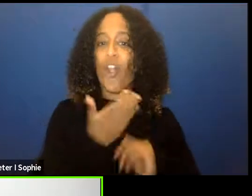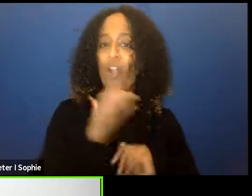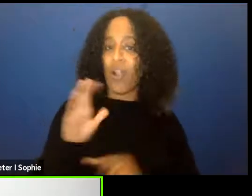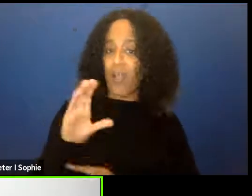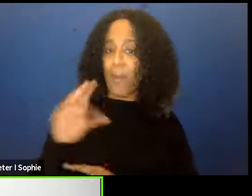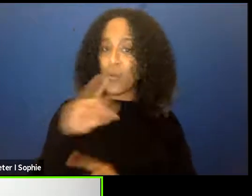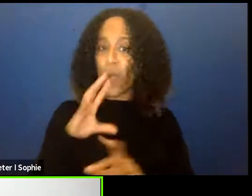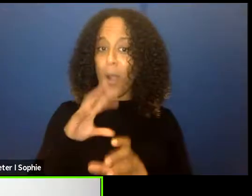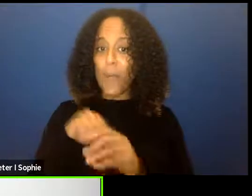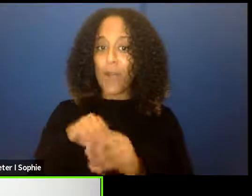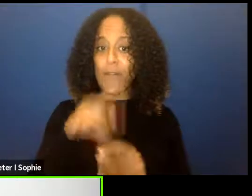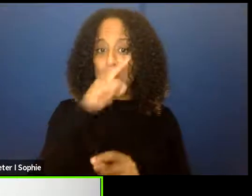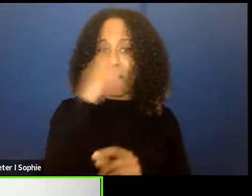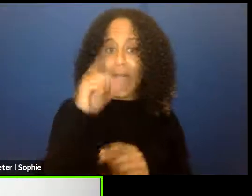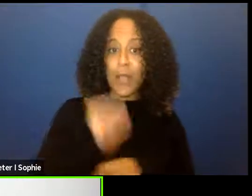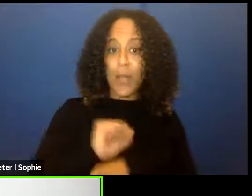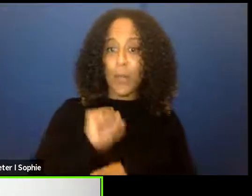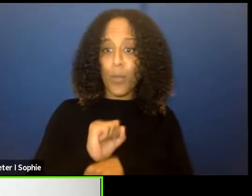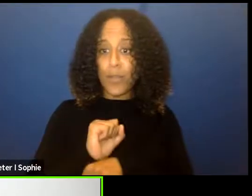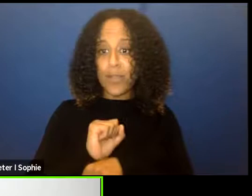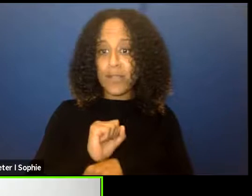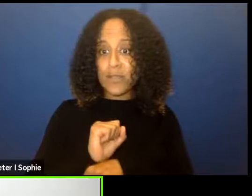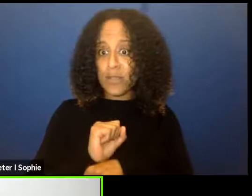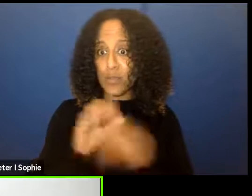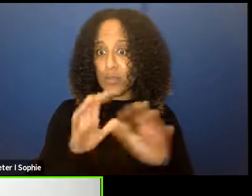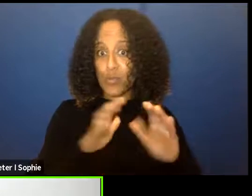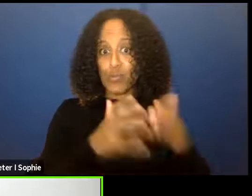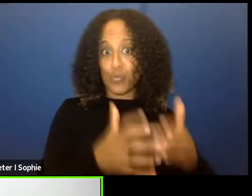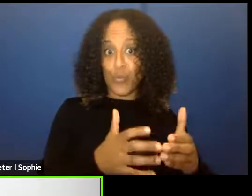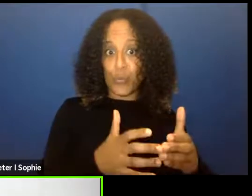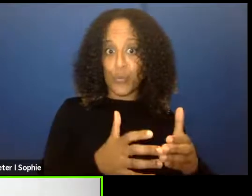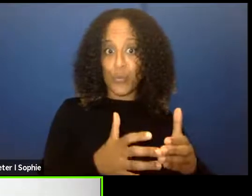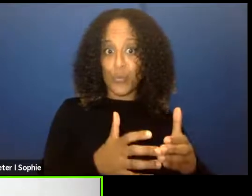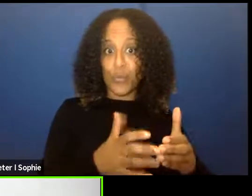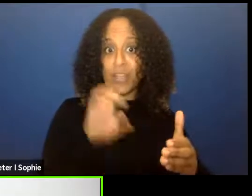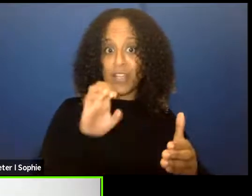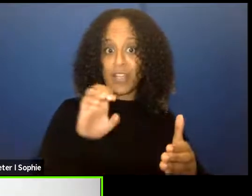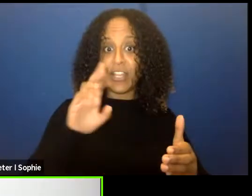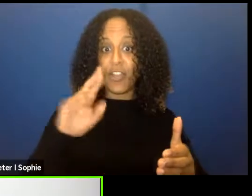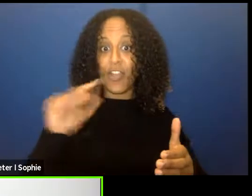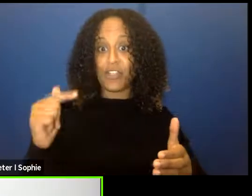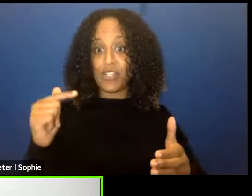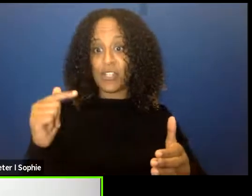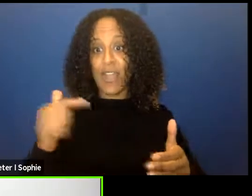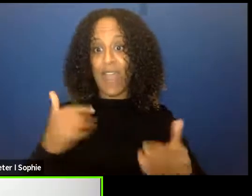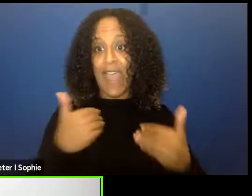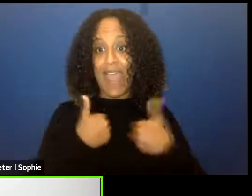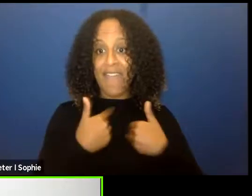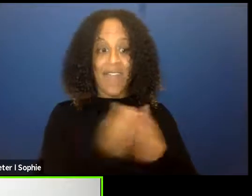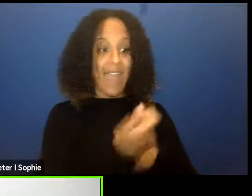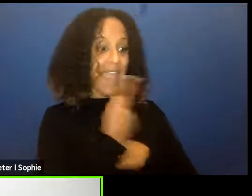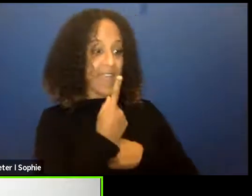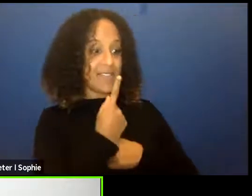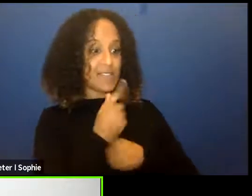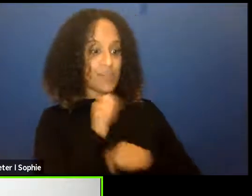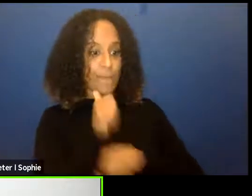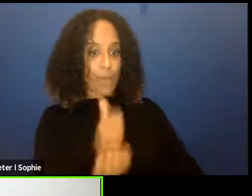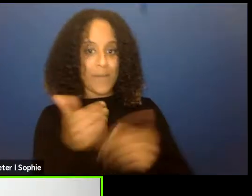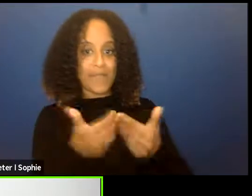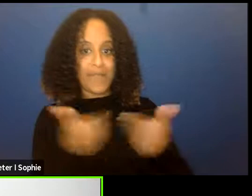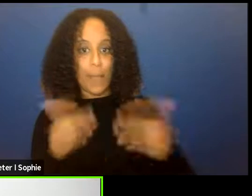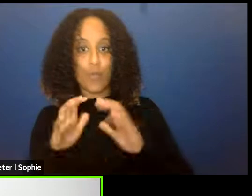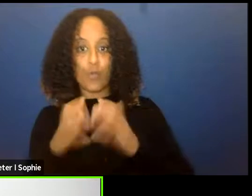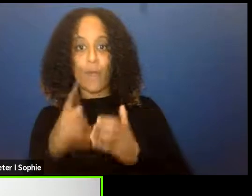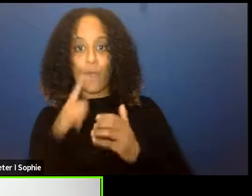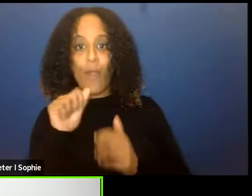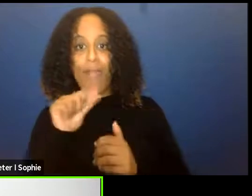part of the Black employees group, the ERG, I guess, have asked to form a separate group just for allies